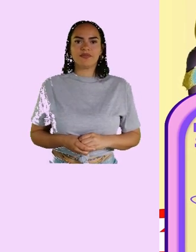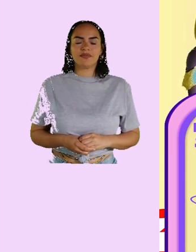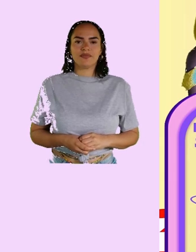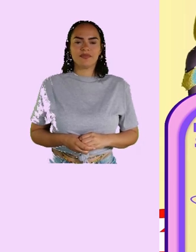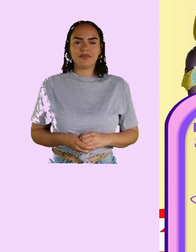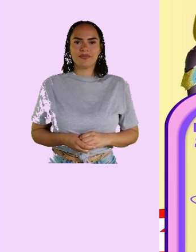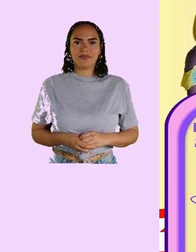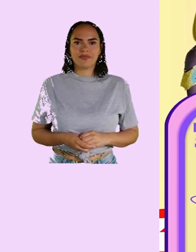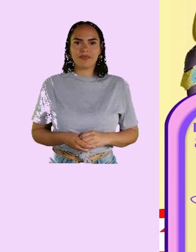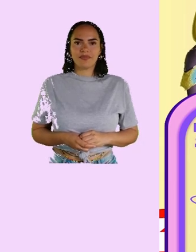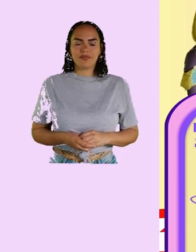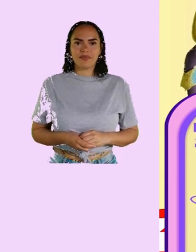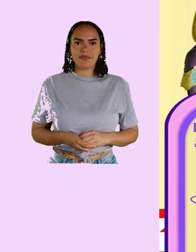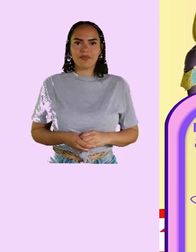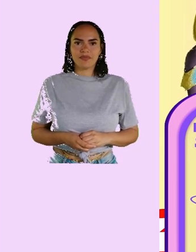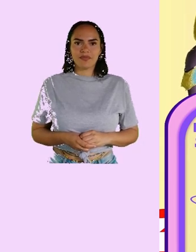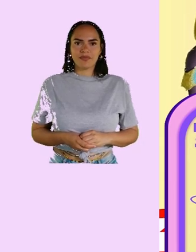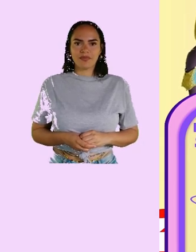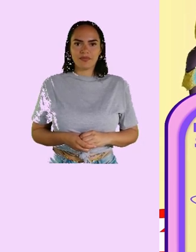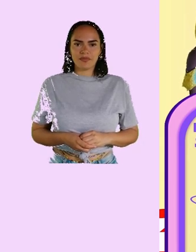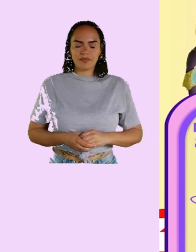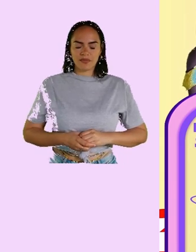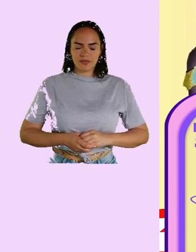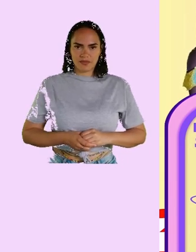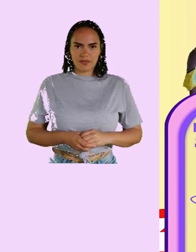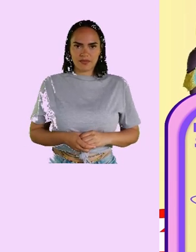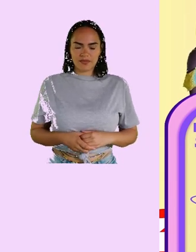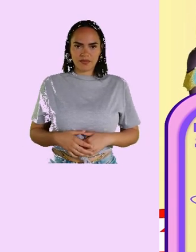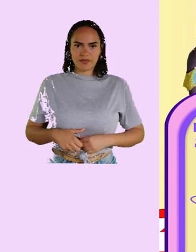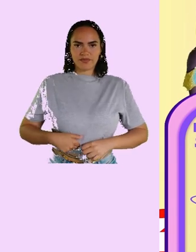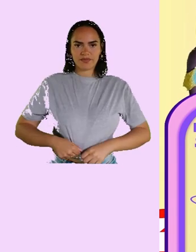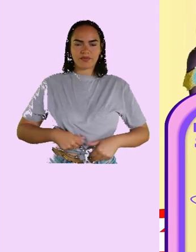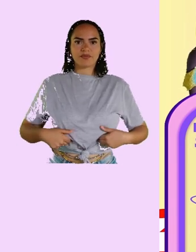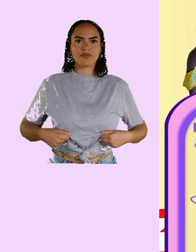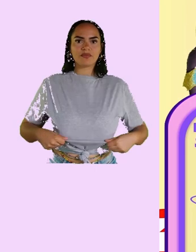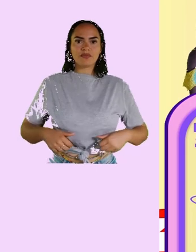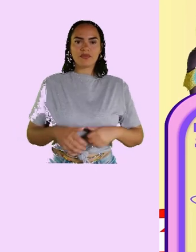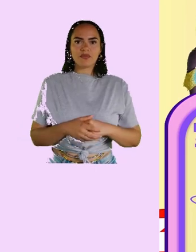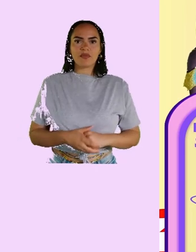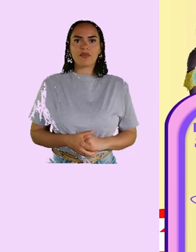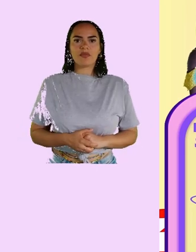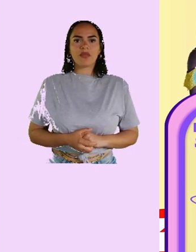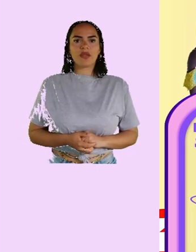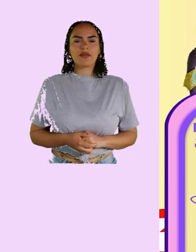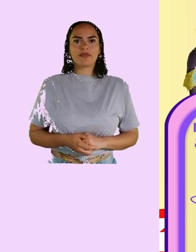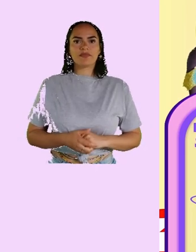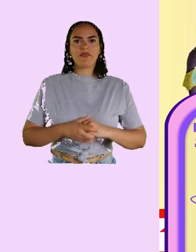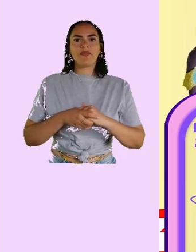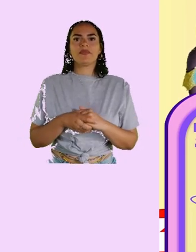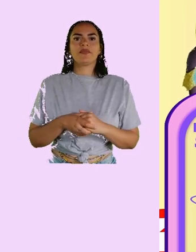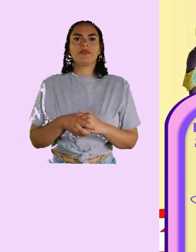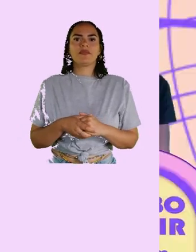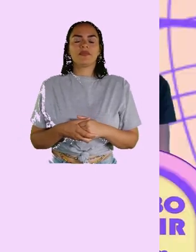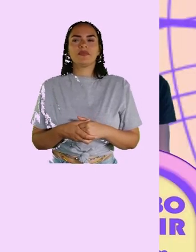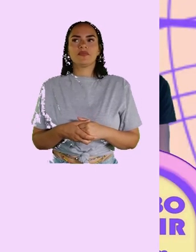out. Your questions start now. What American trans activist is quoted alongside Marsha P.